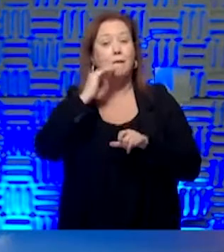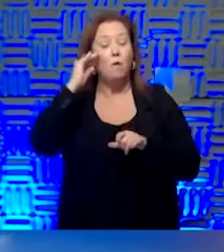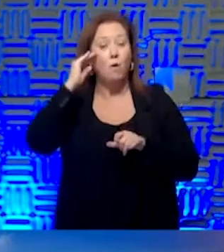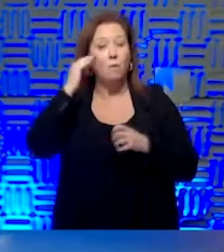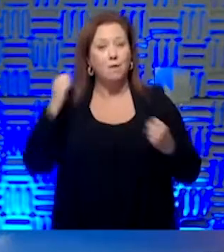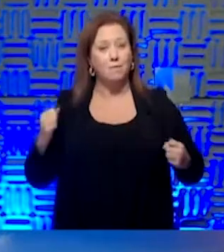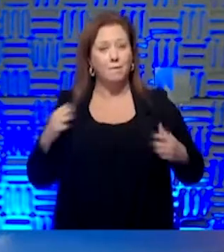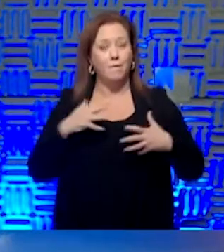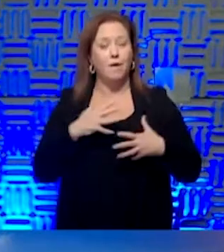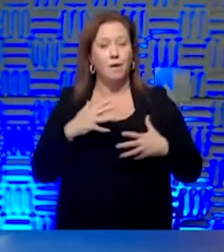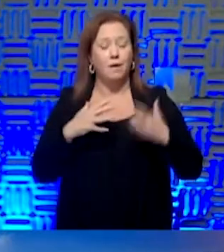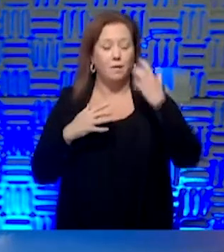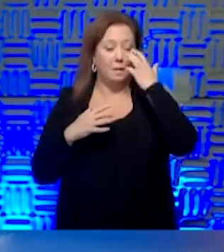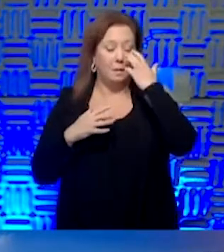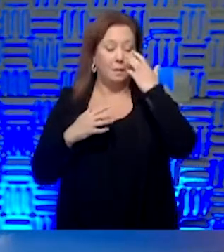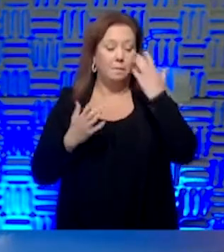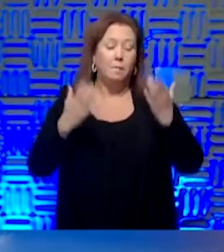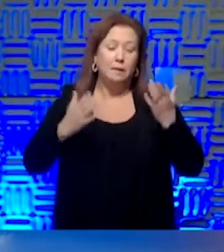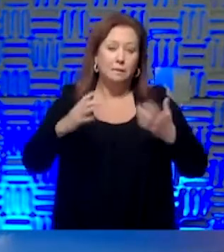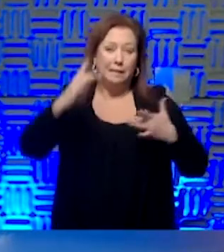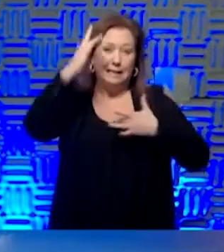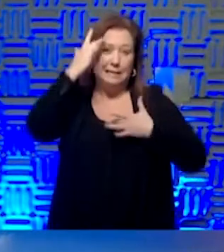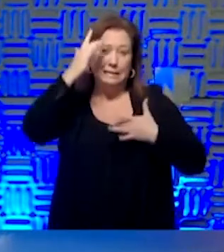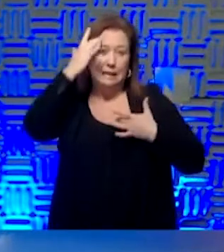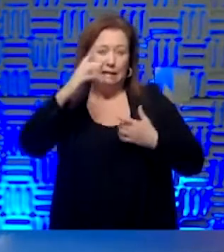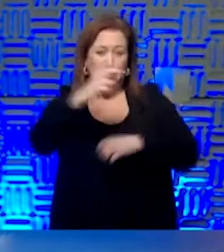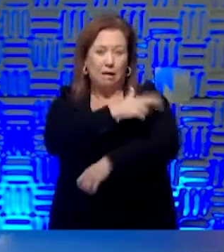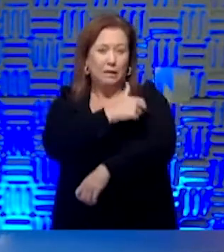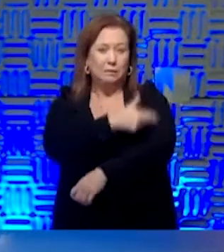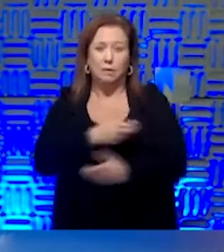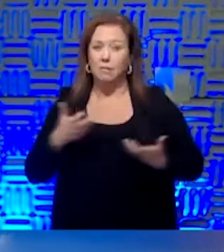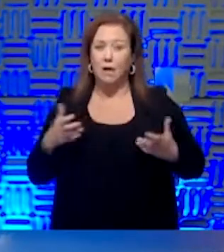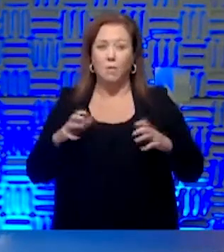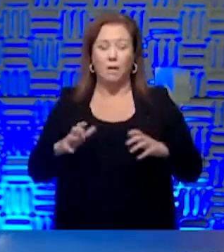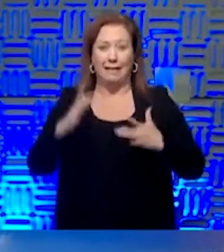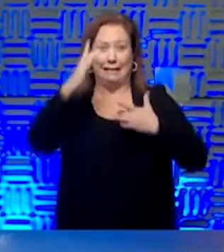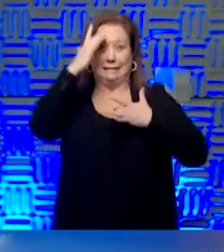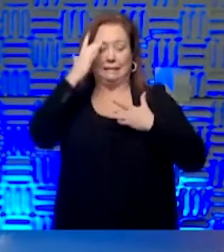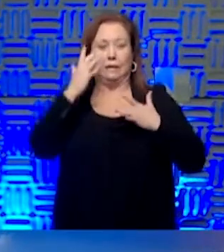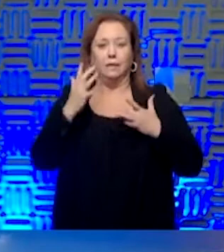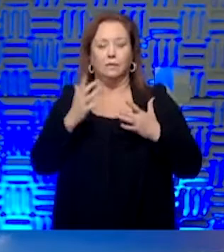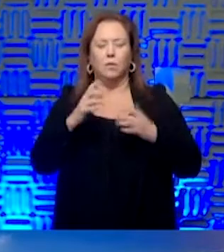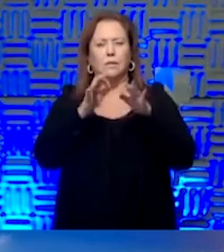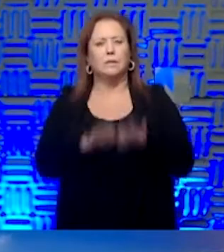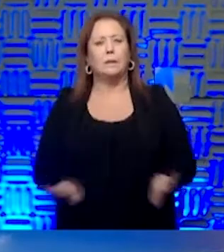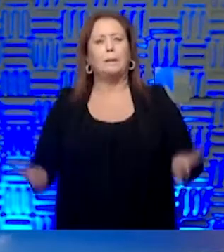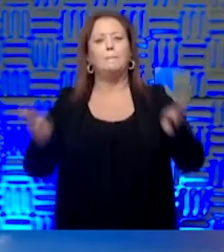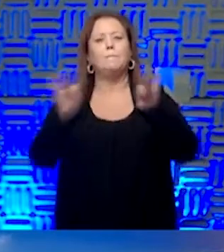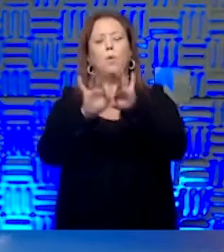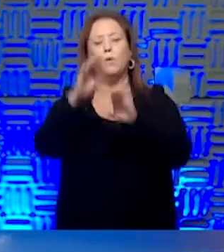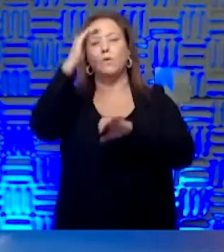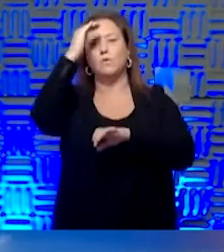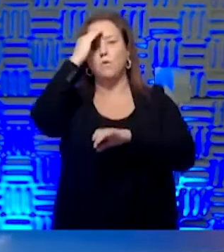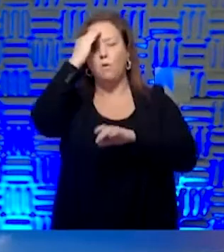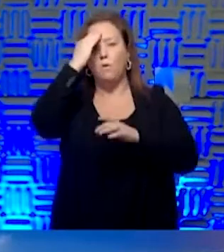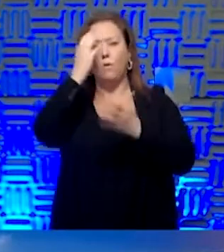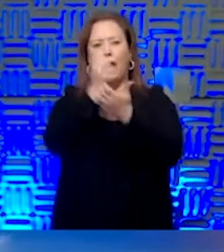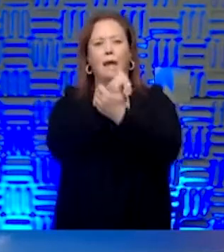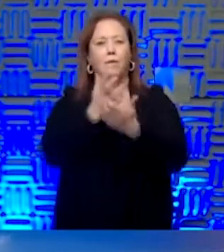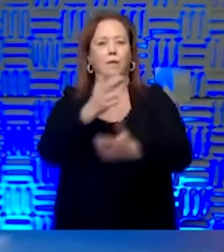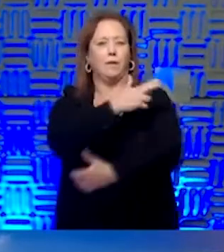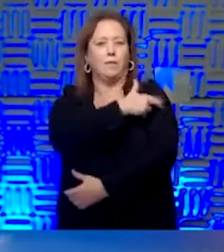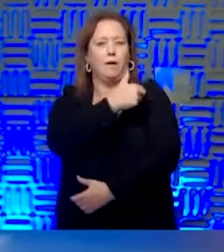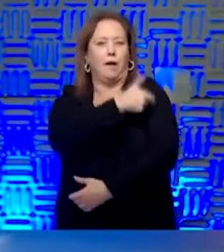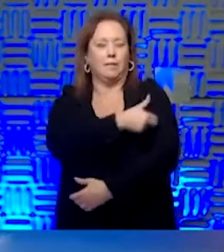being afraid that they could get sicker at the hospital. I think it's so important to know all of the efforts that the